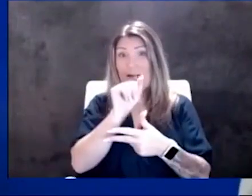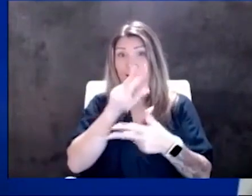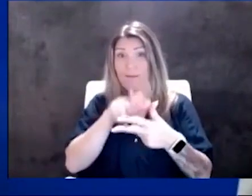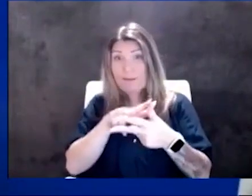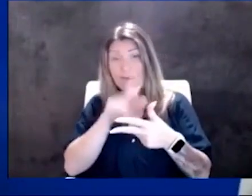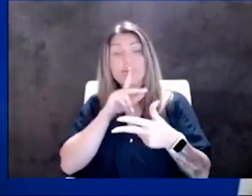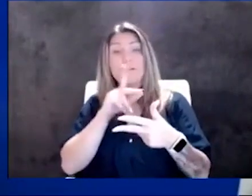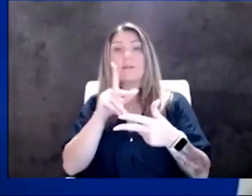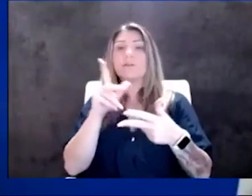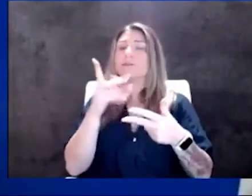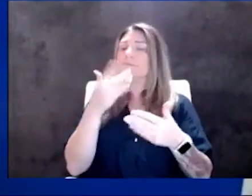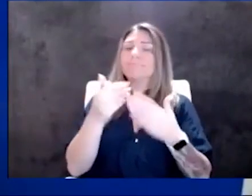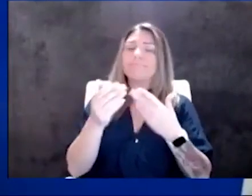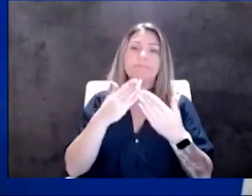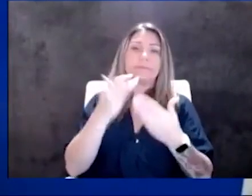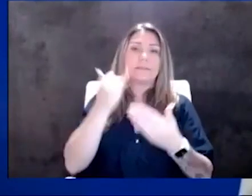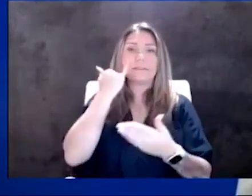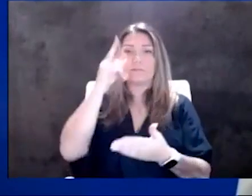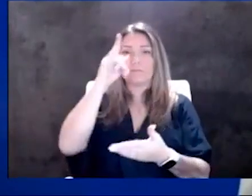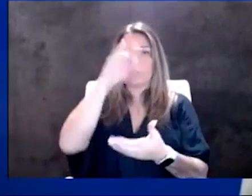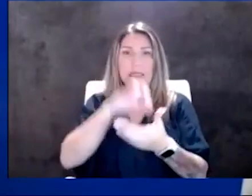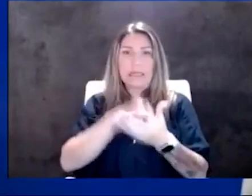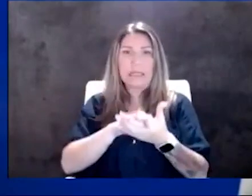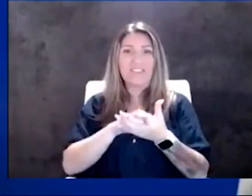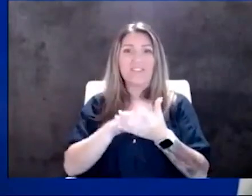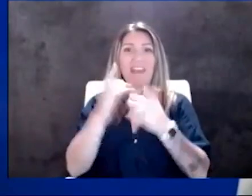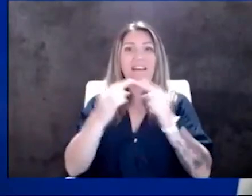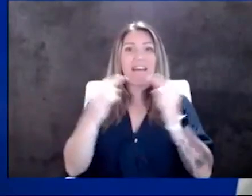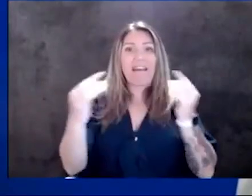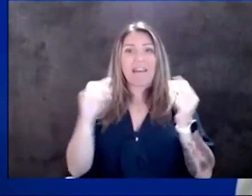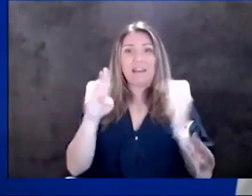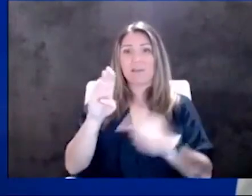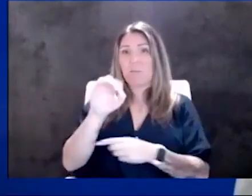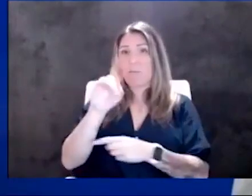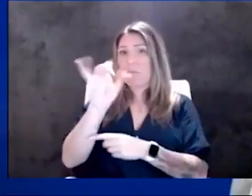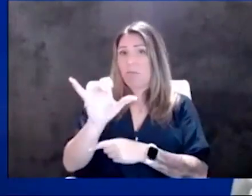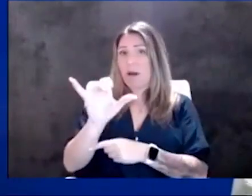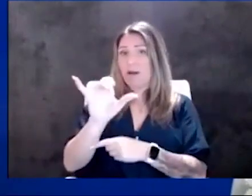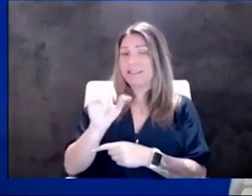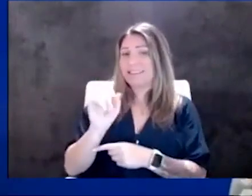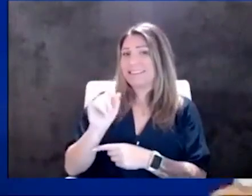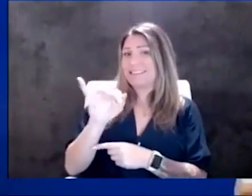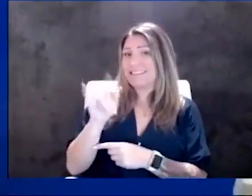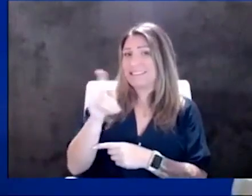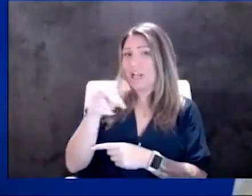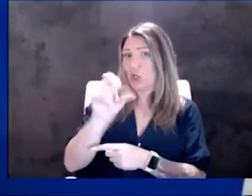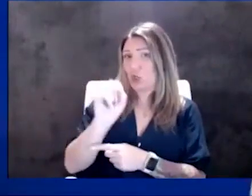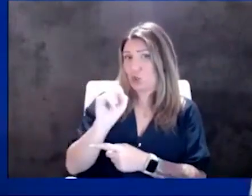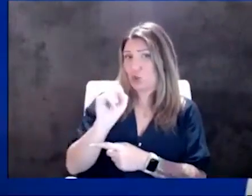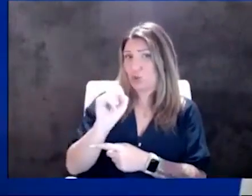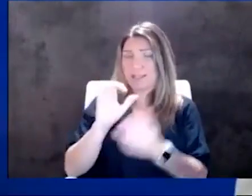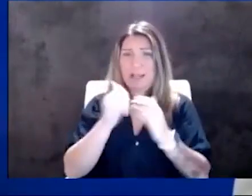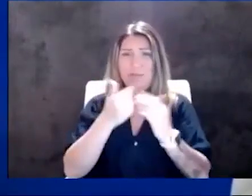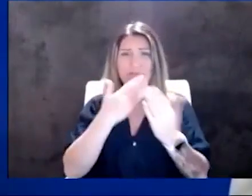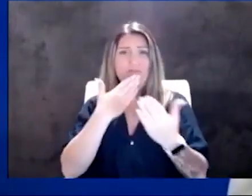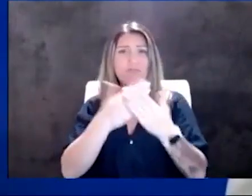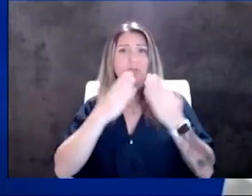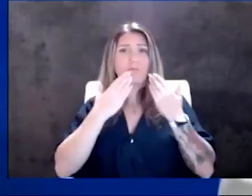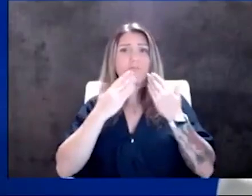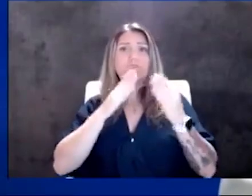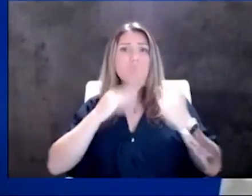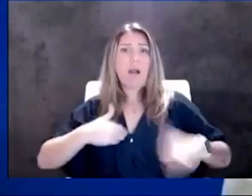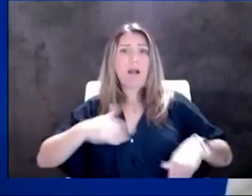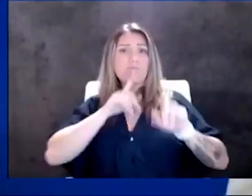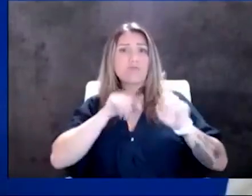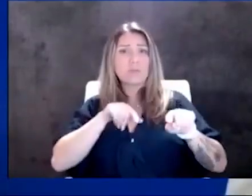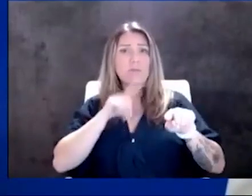believe antibody titers are indicative of how good your immune response is to COVID-19. There is early information that suggests